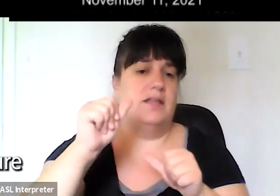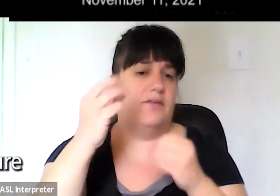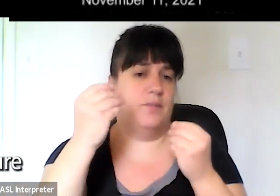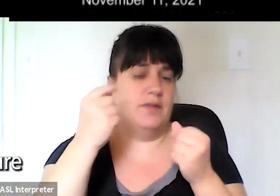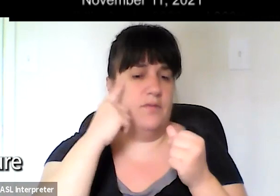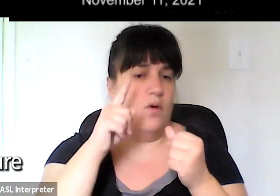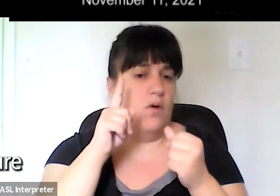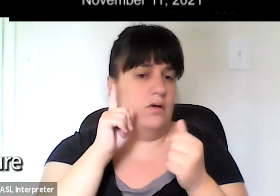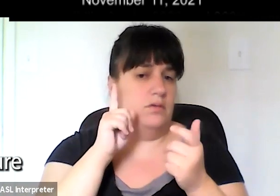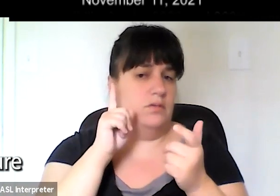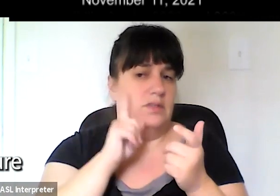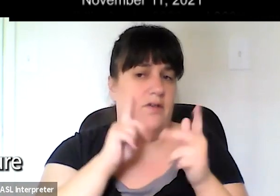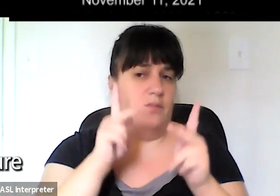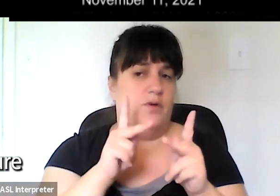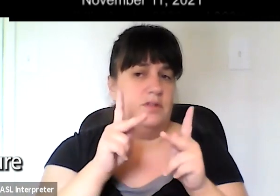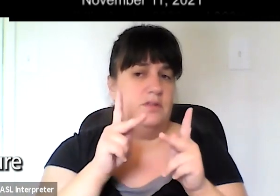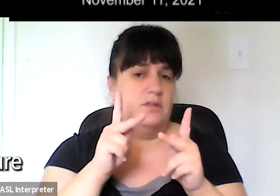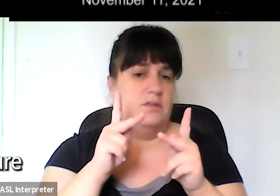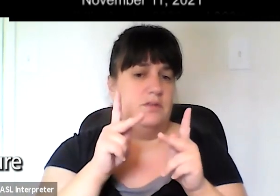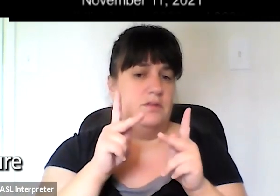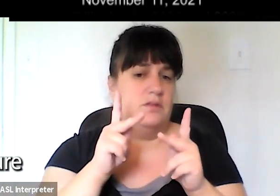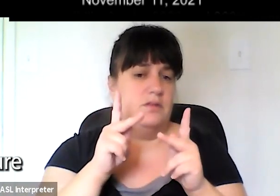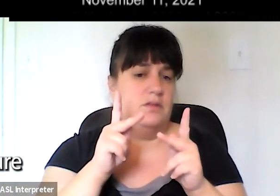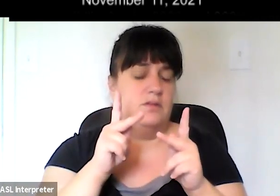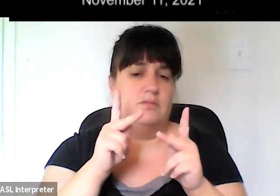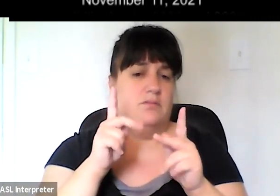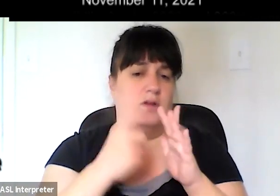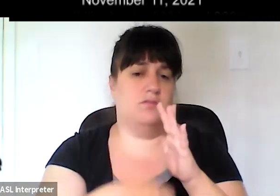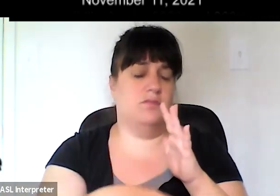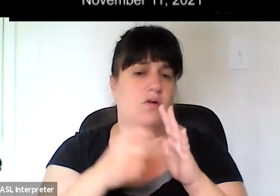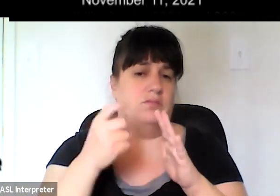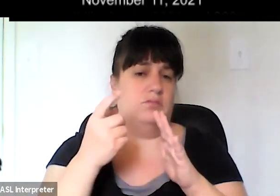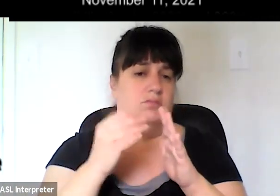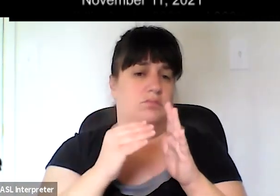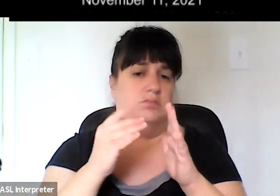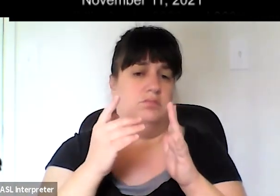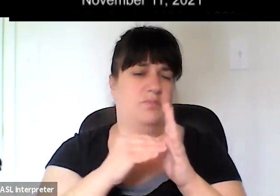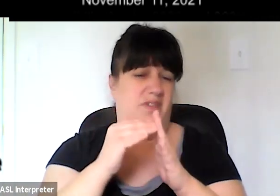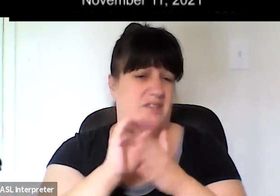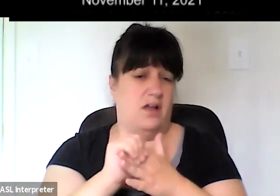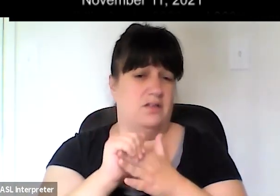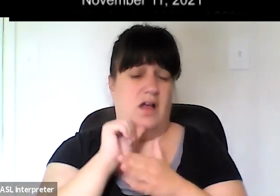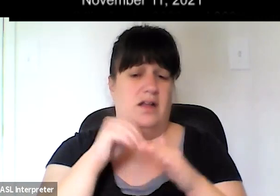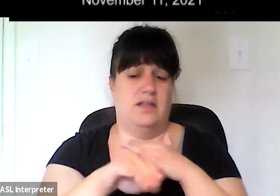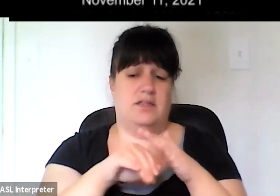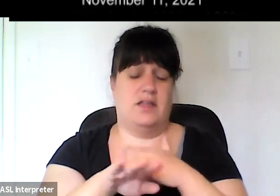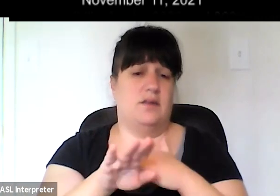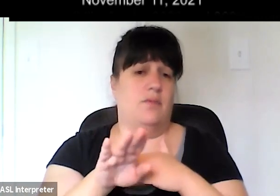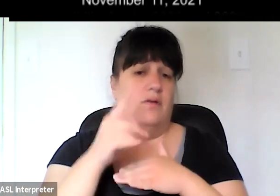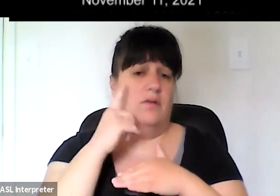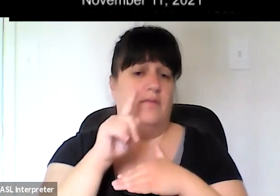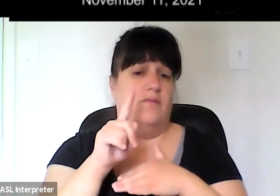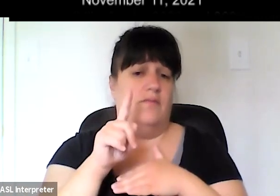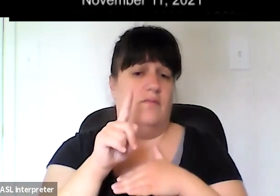book cost per page $4 to produce and manufacture, which is definitely not accessible